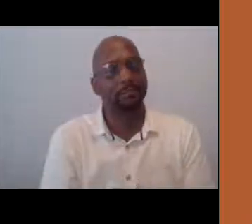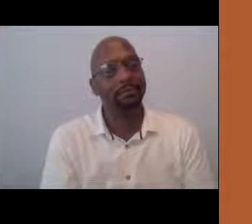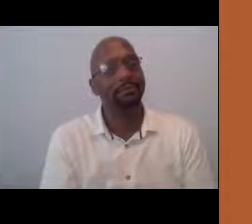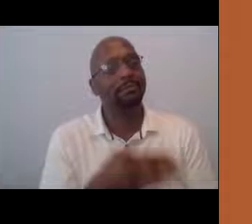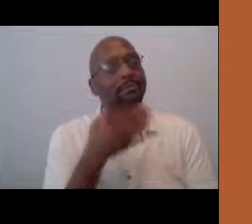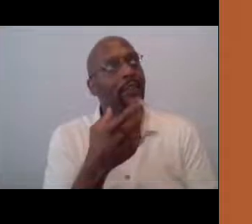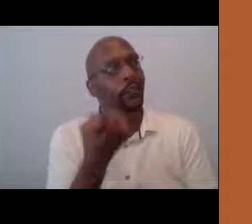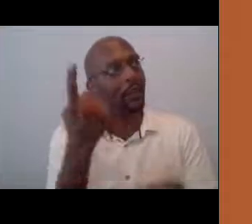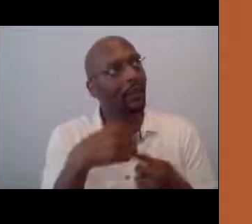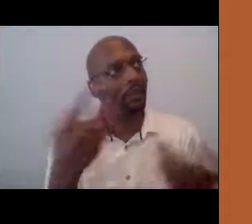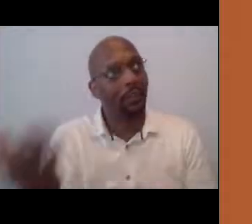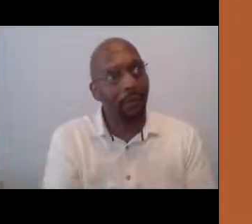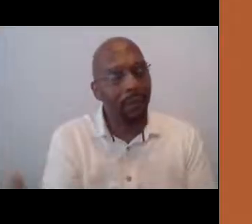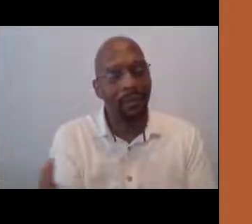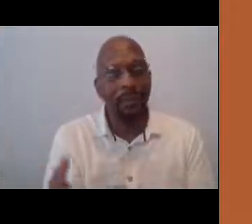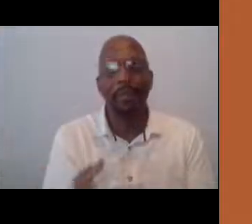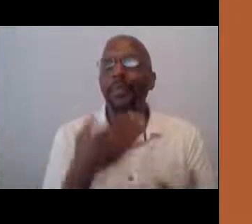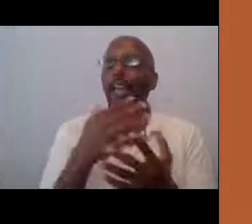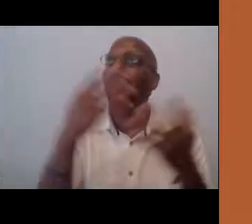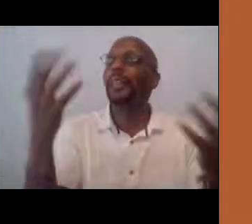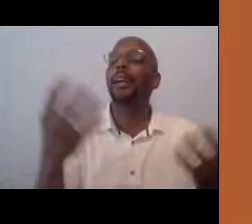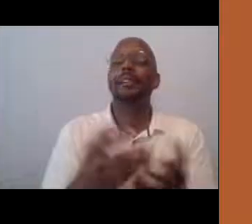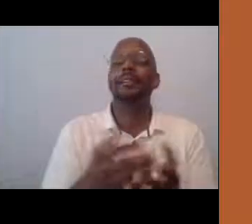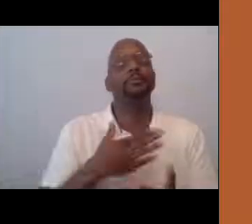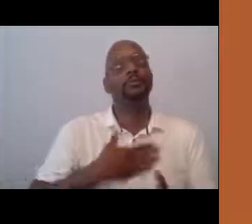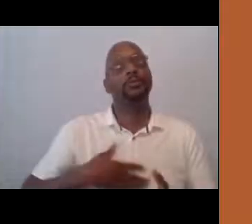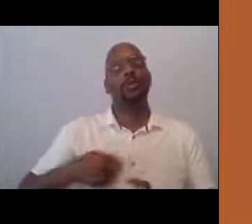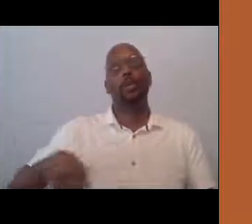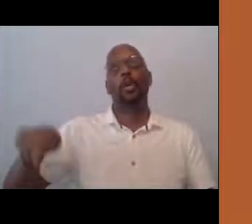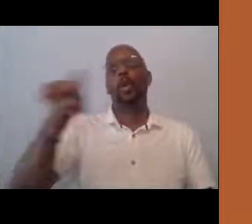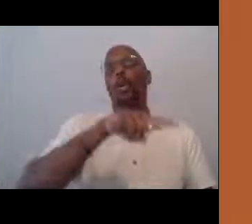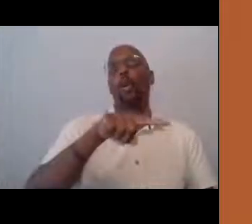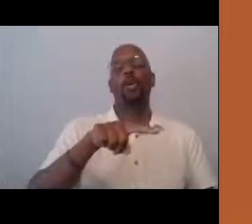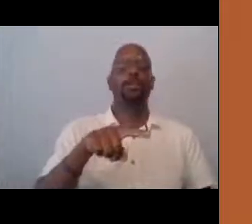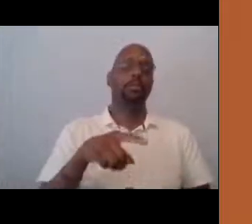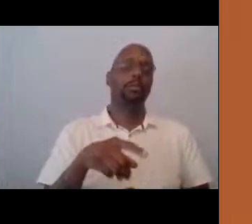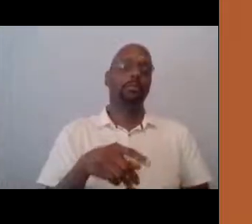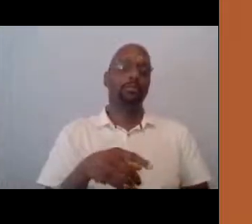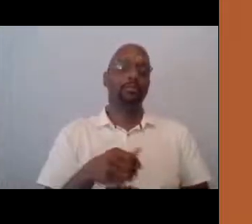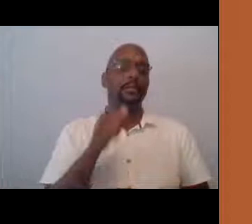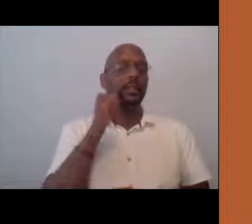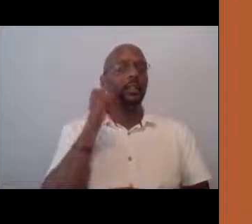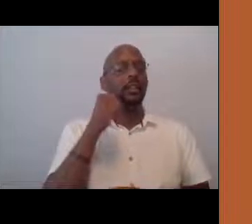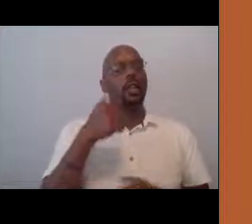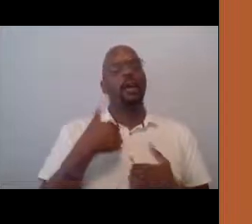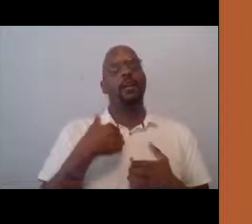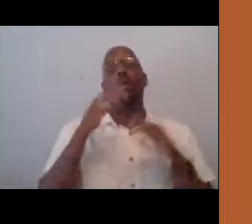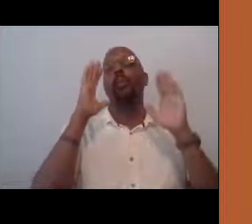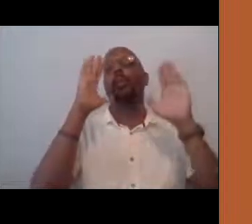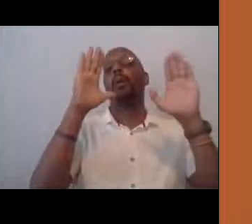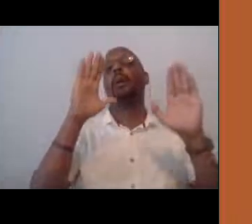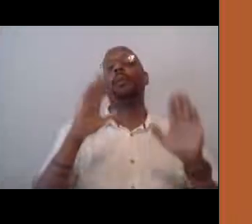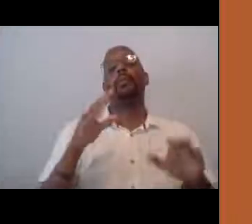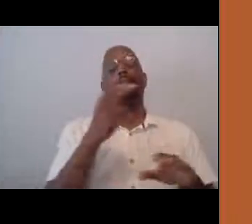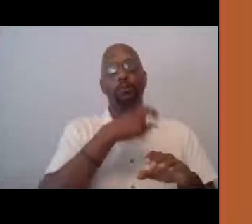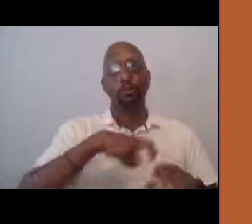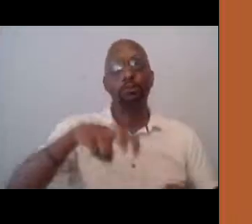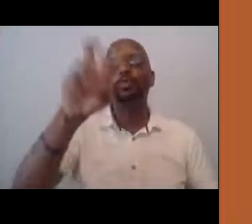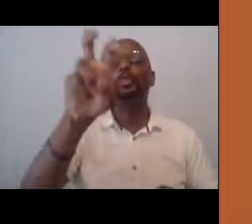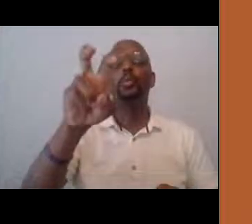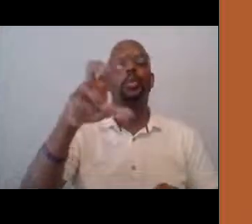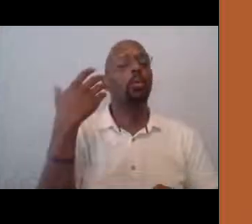Okay, good. Thank you so much. We appreciate all of you. And yes, yesterday we had a wonderful tour, and